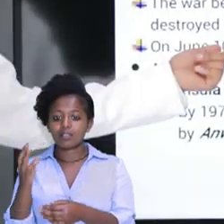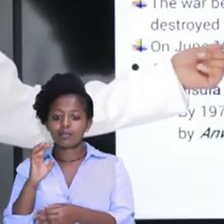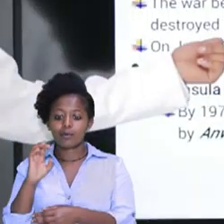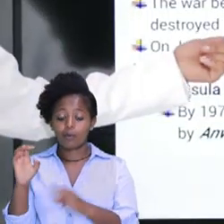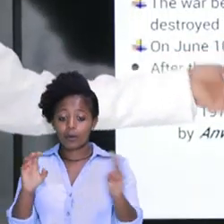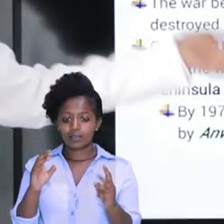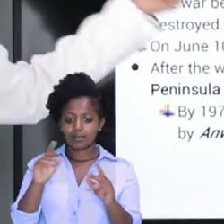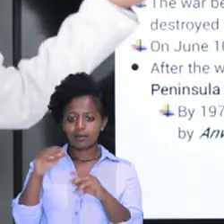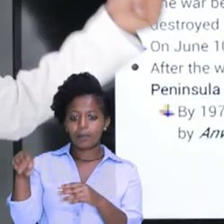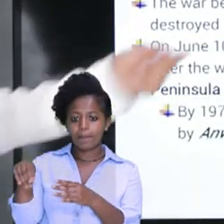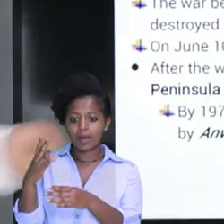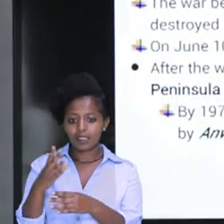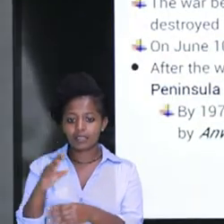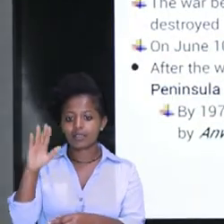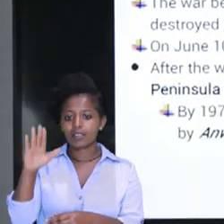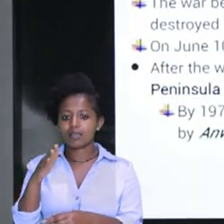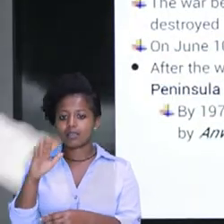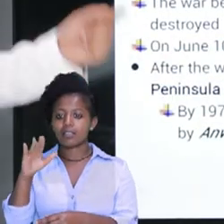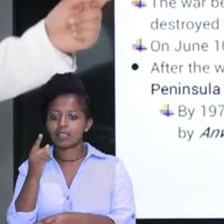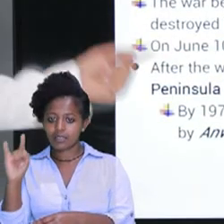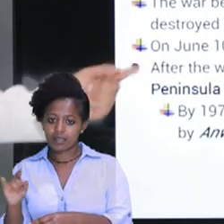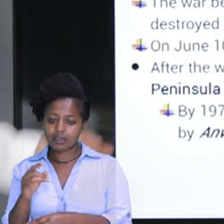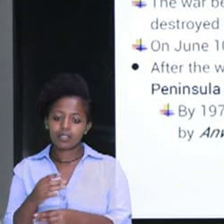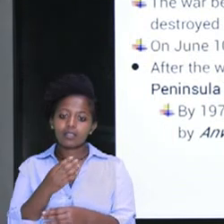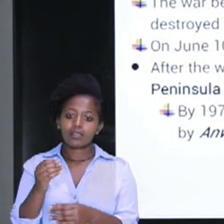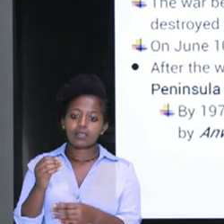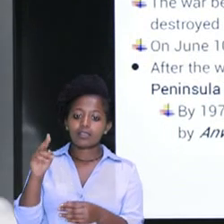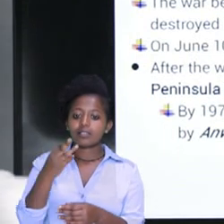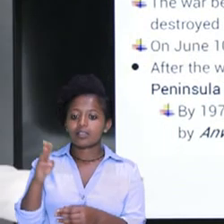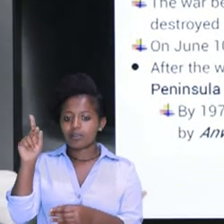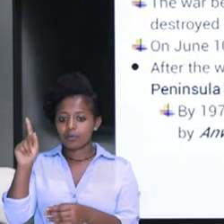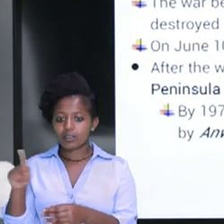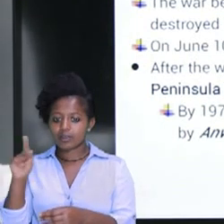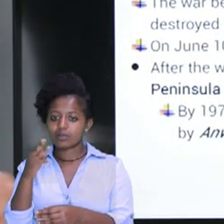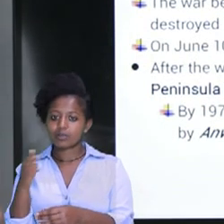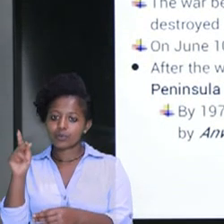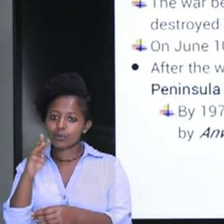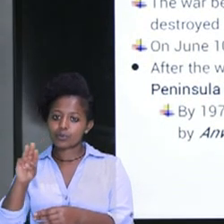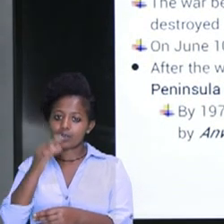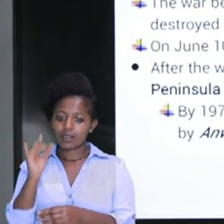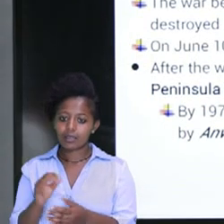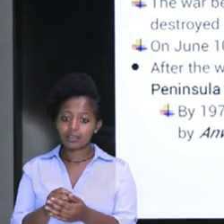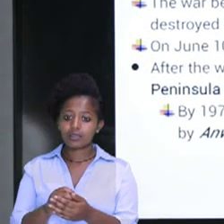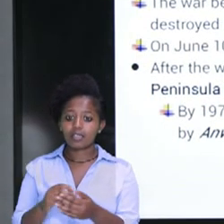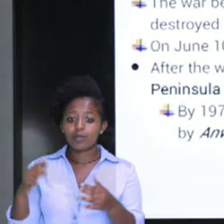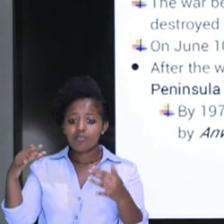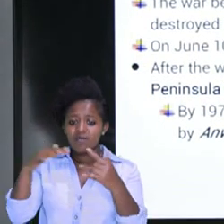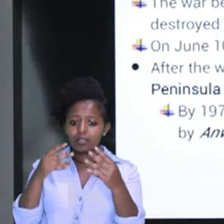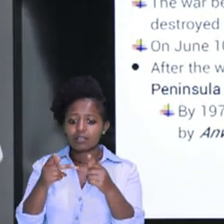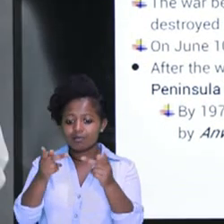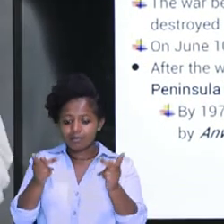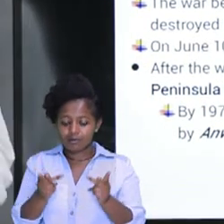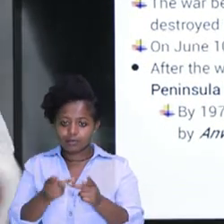West Bank, Gaza Strip, Sinai Peninsula. Those are the buffer zone of